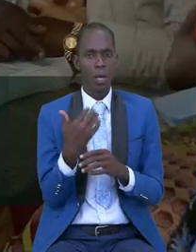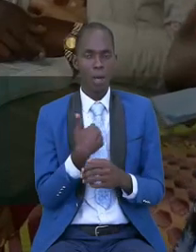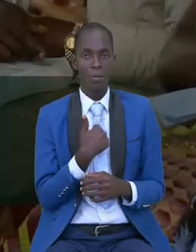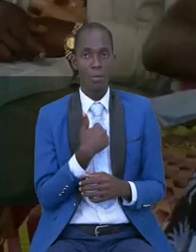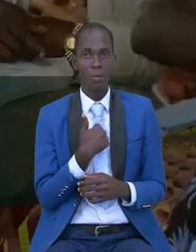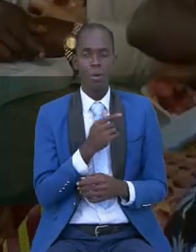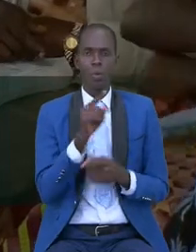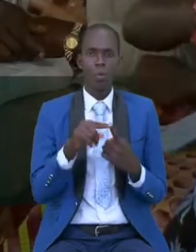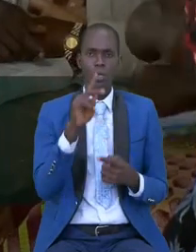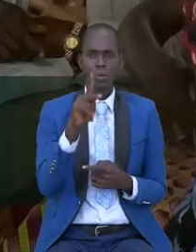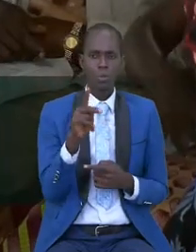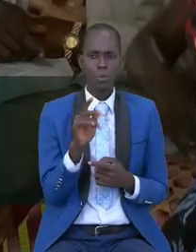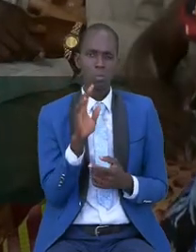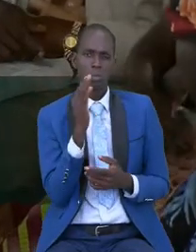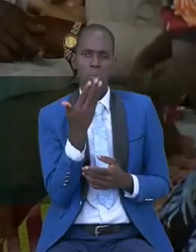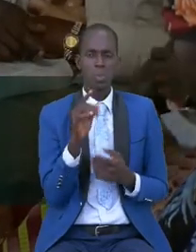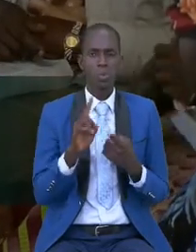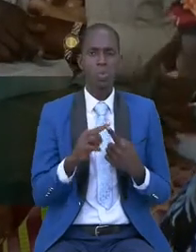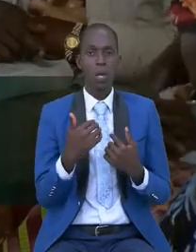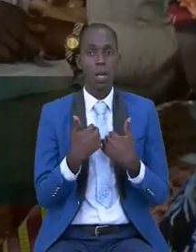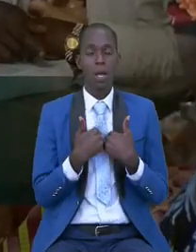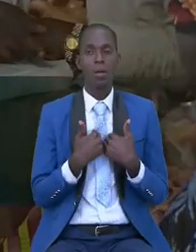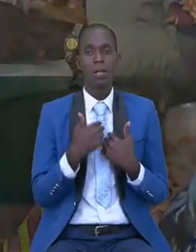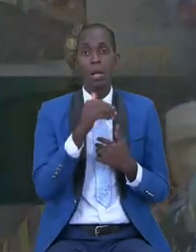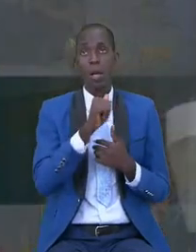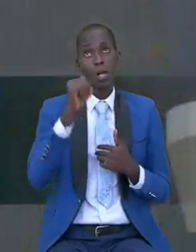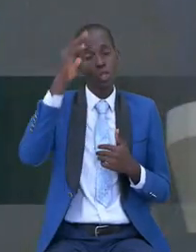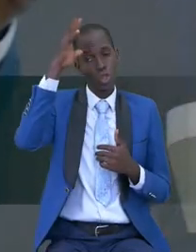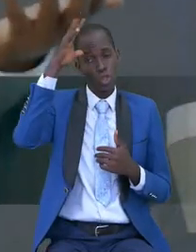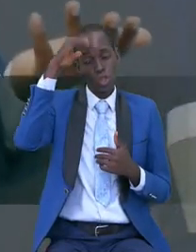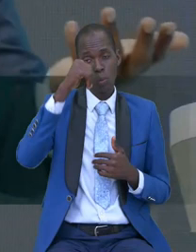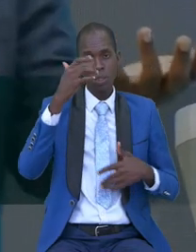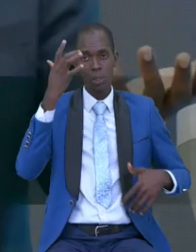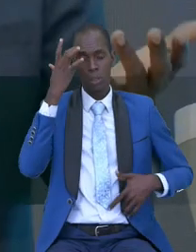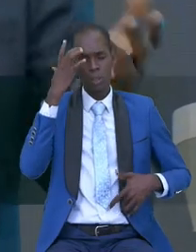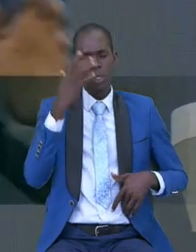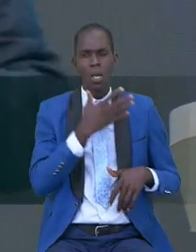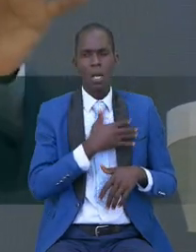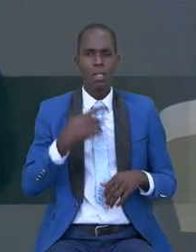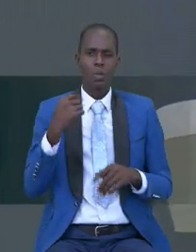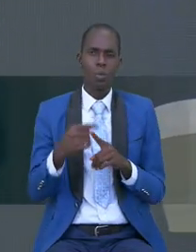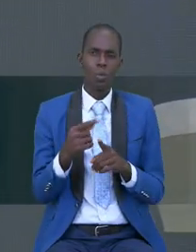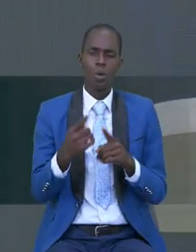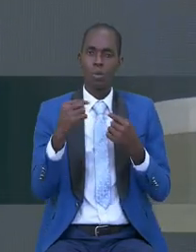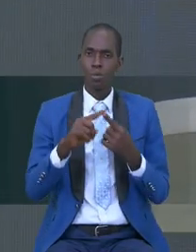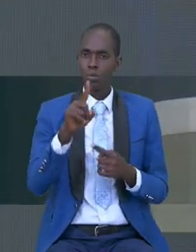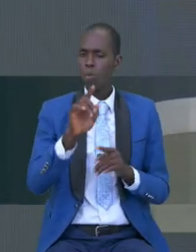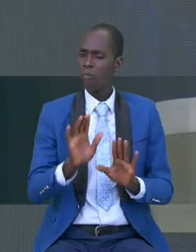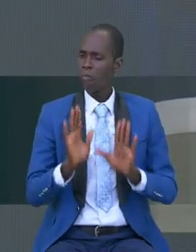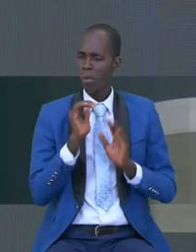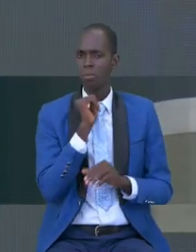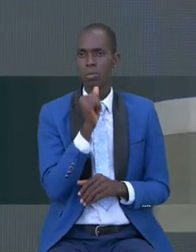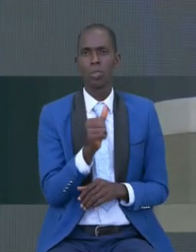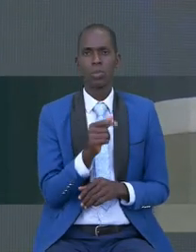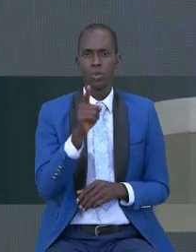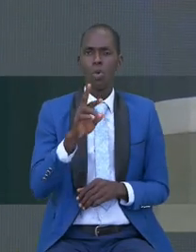When you seem to have an incurable disease, and the word comes to you, fear not, you